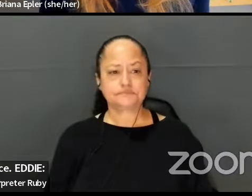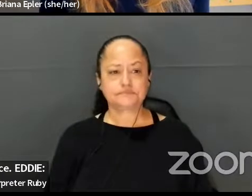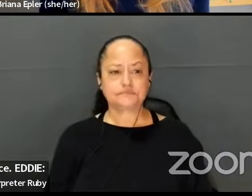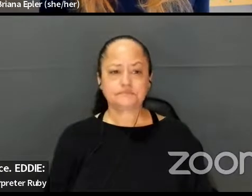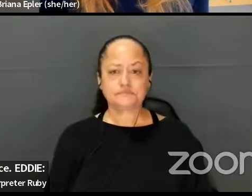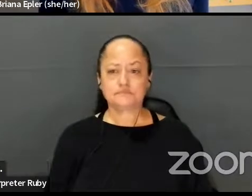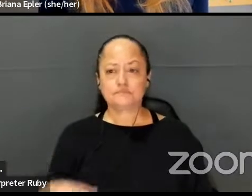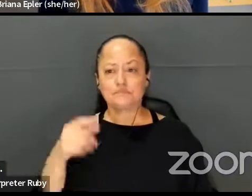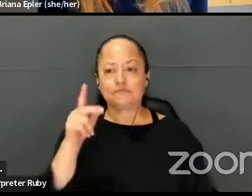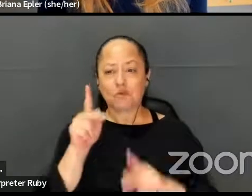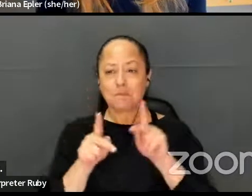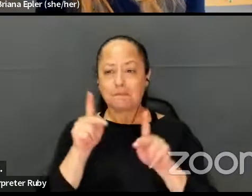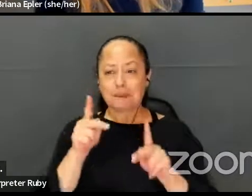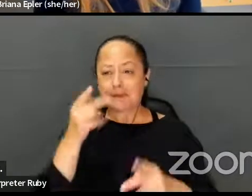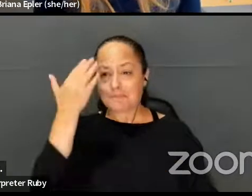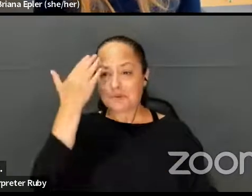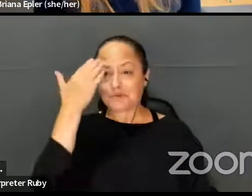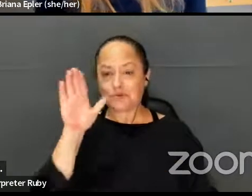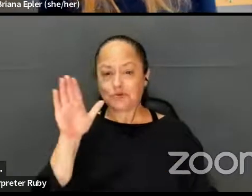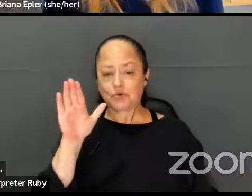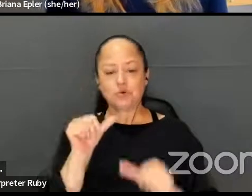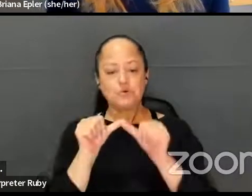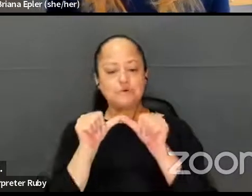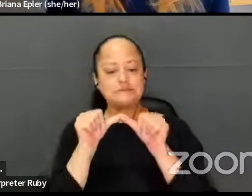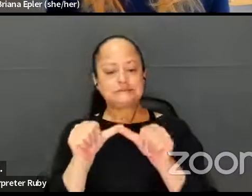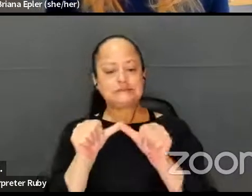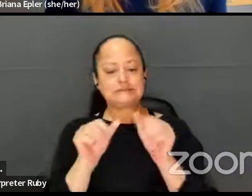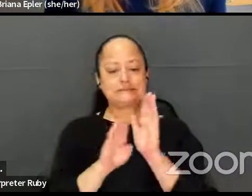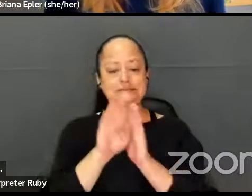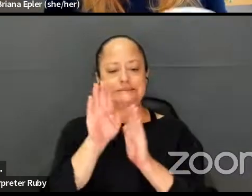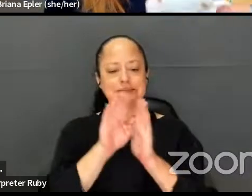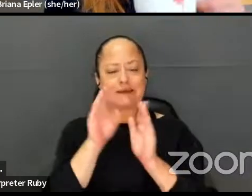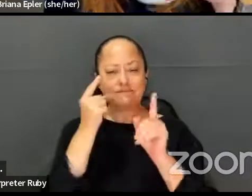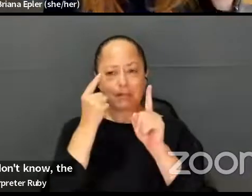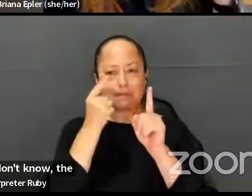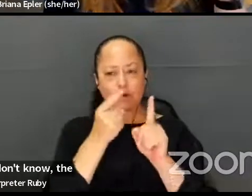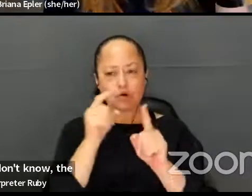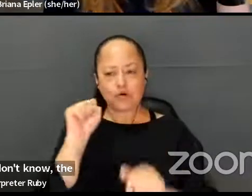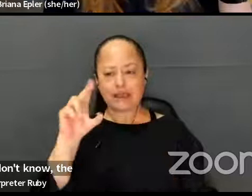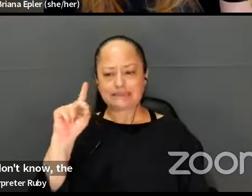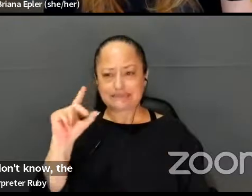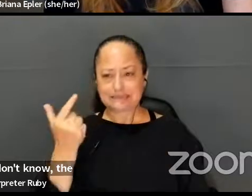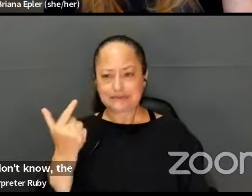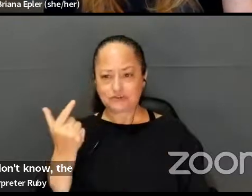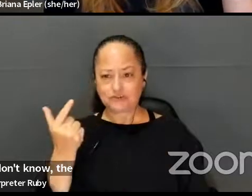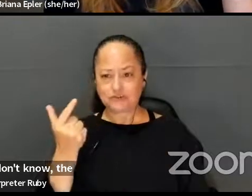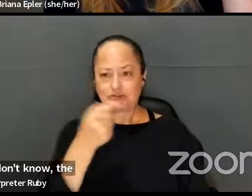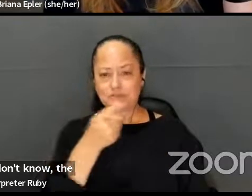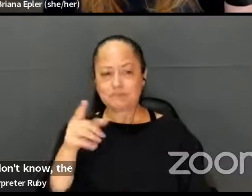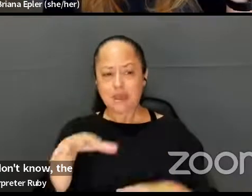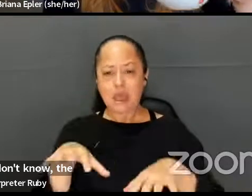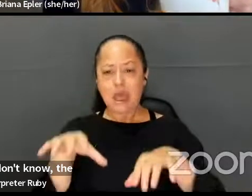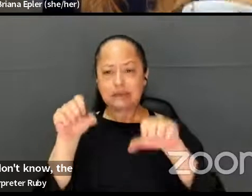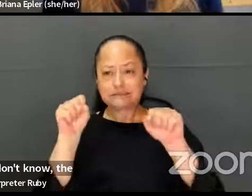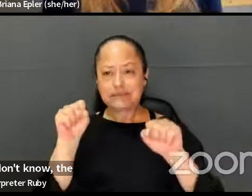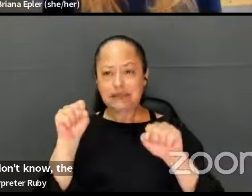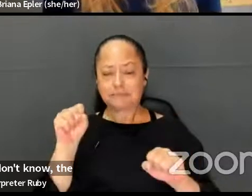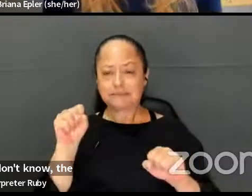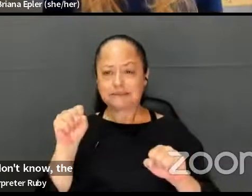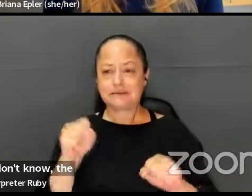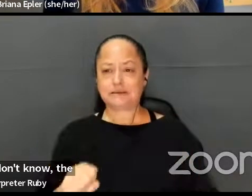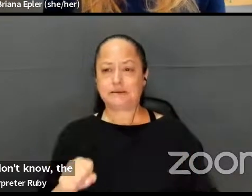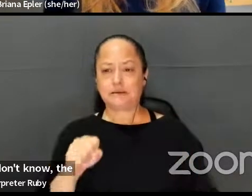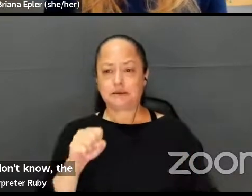for folks who don't know, the Sustainable Development Goals were adopted by